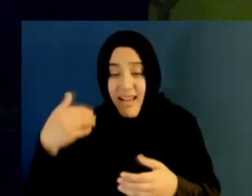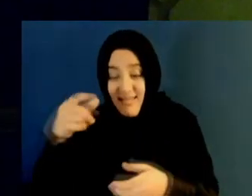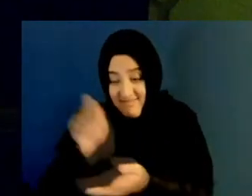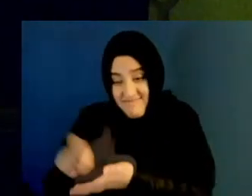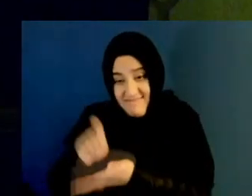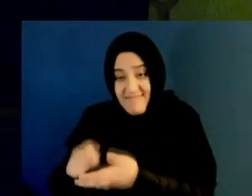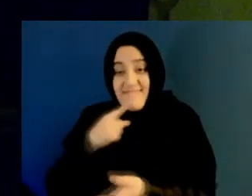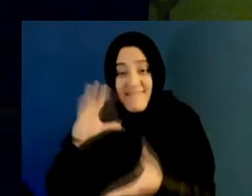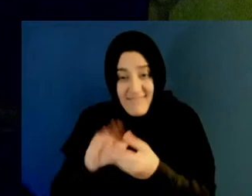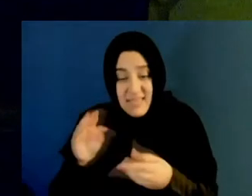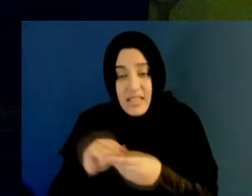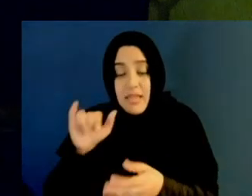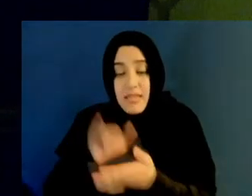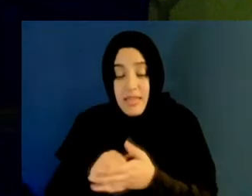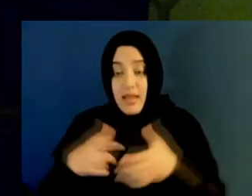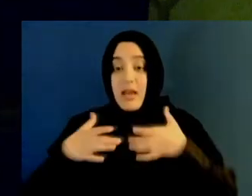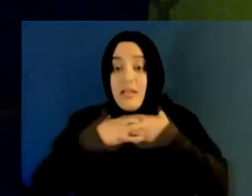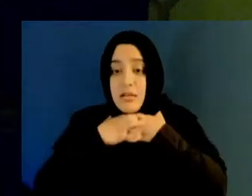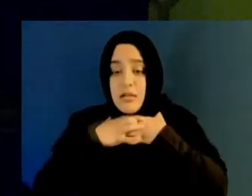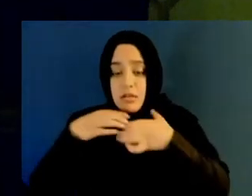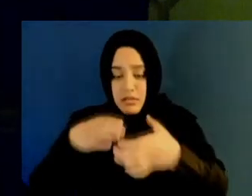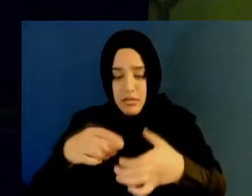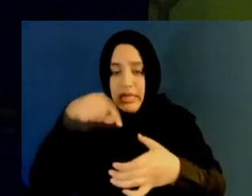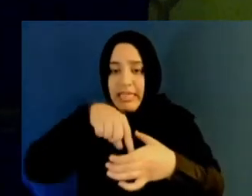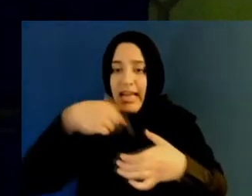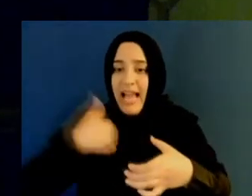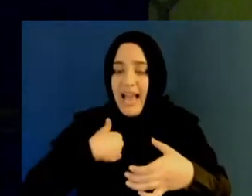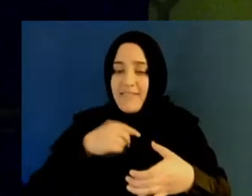the inside.